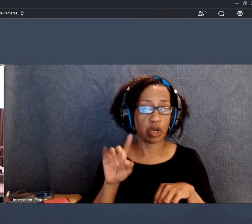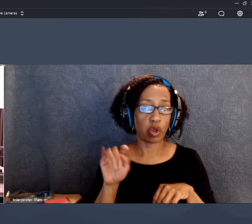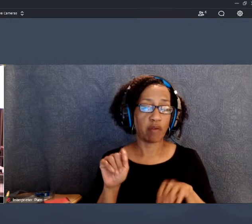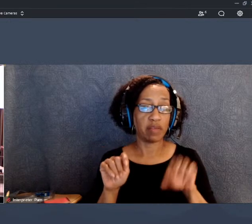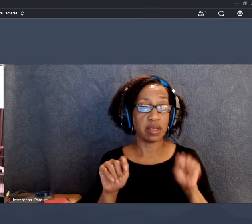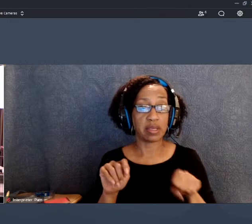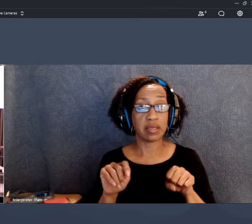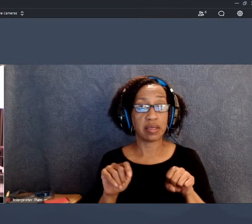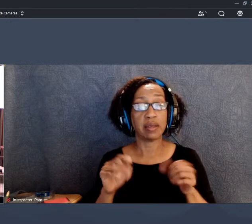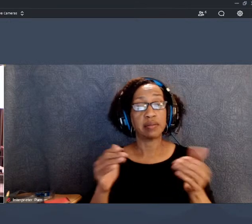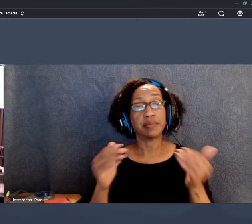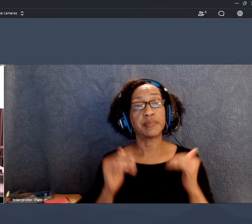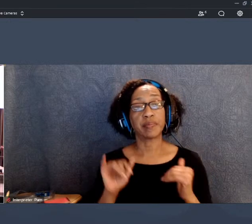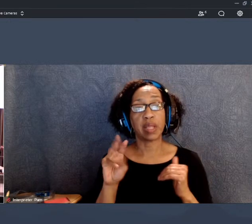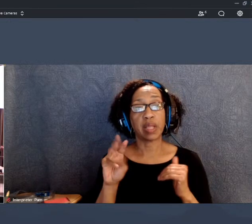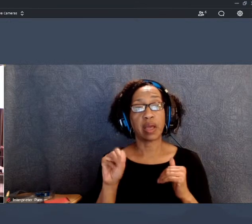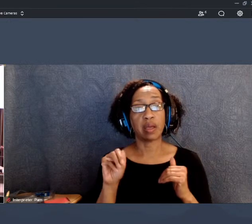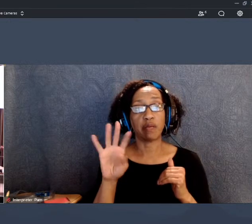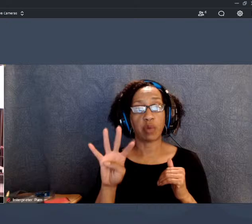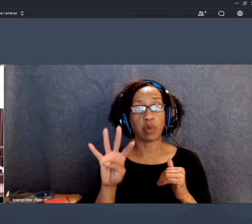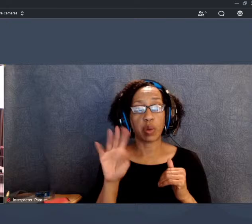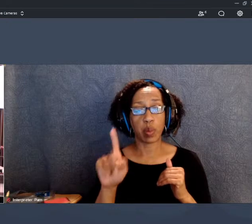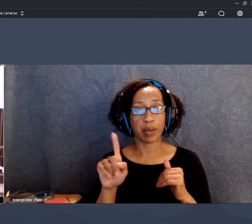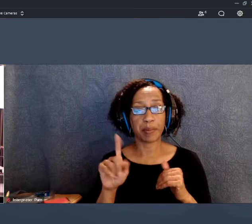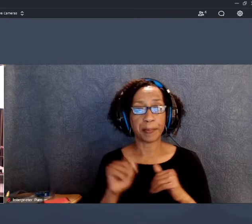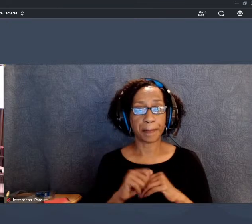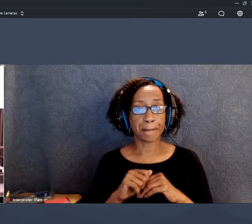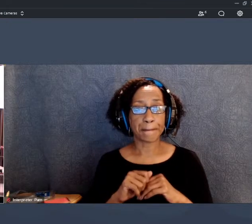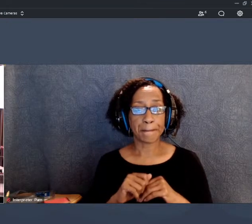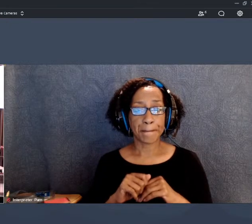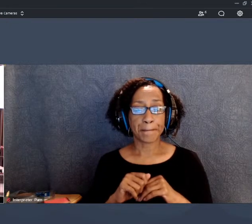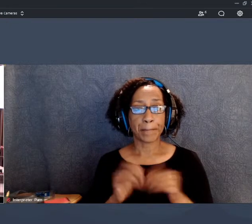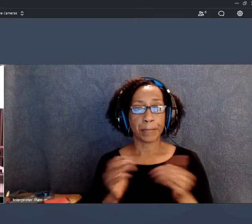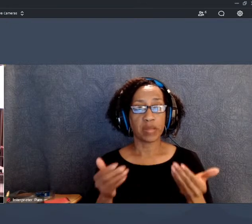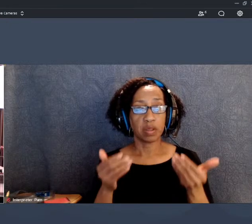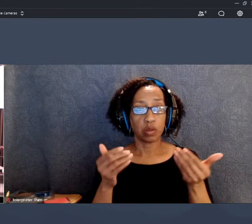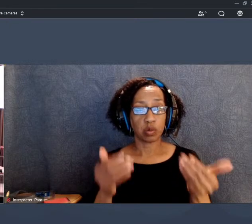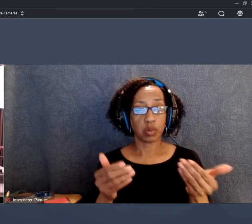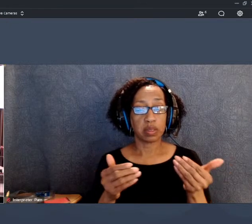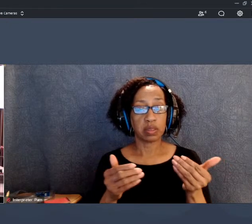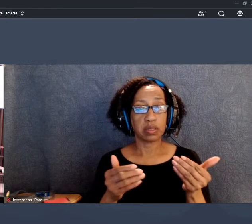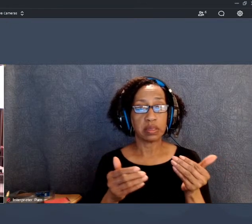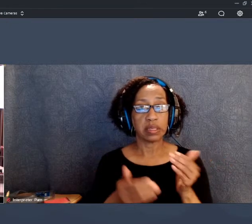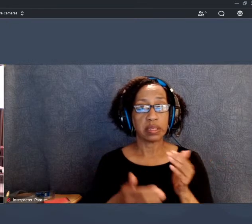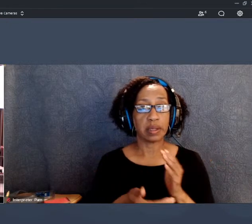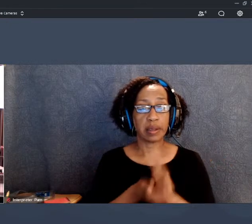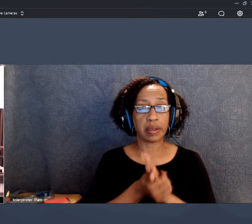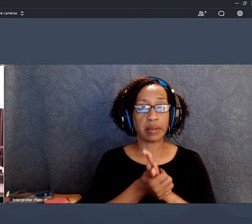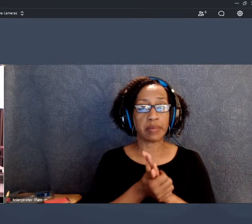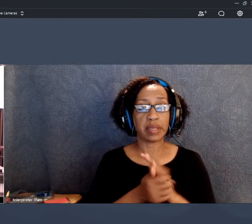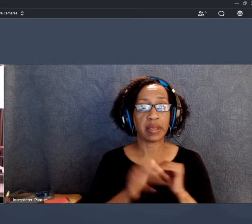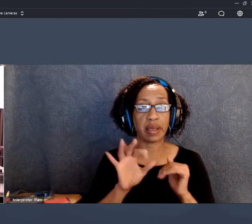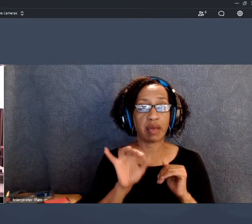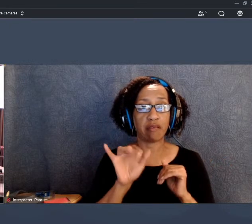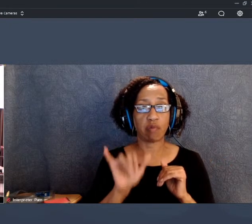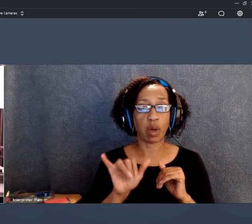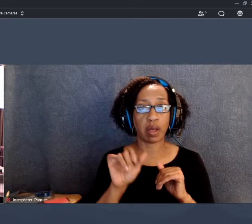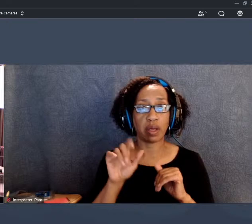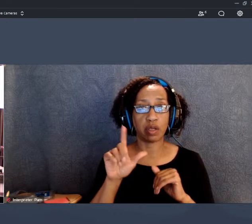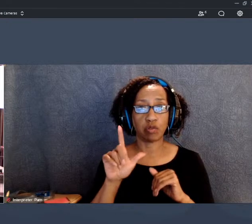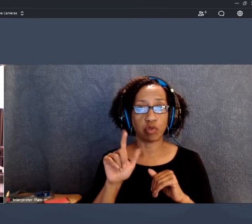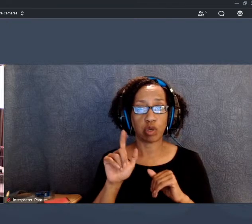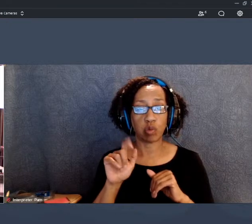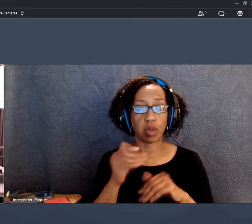Call item 41. Item number 41 is a resolution amending the FY22 capital improvement budget